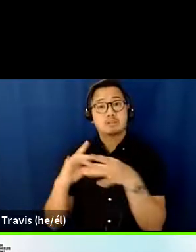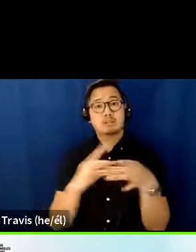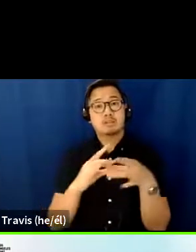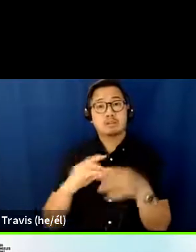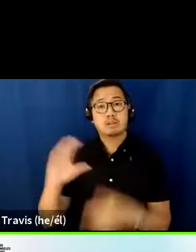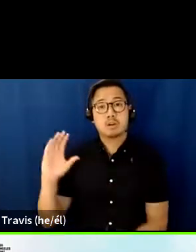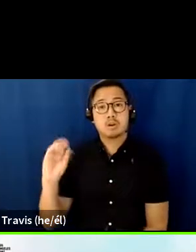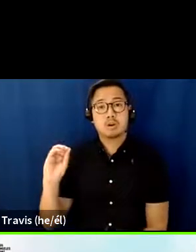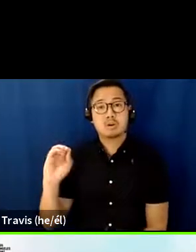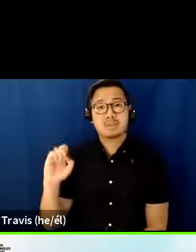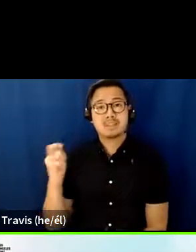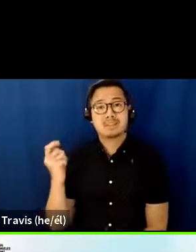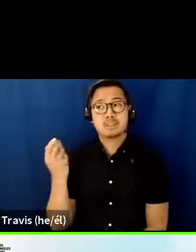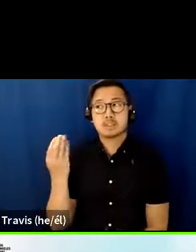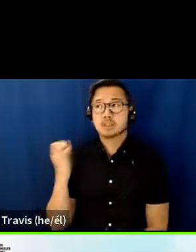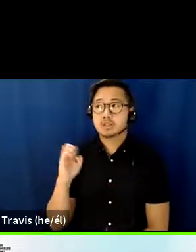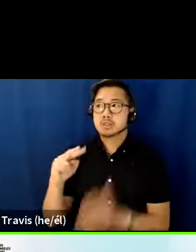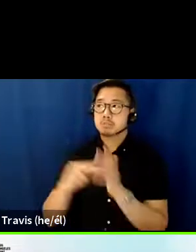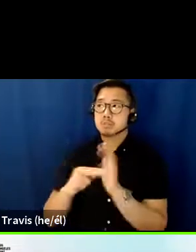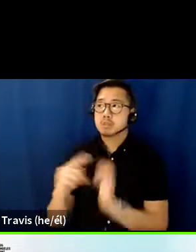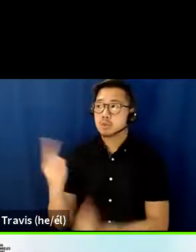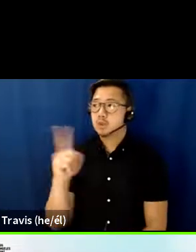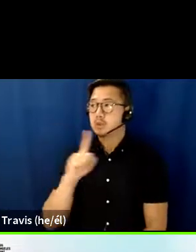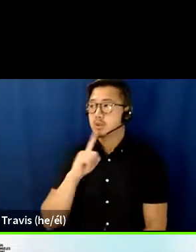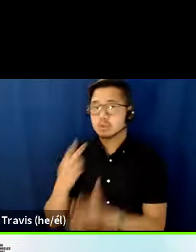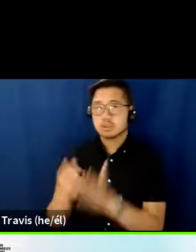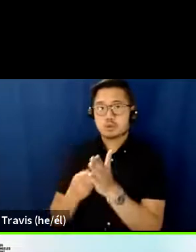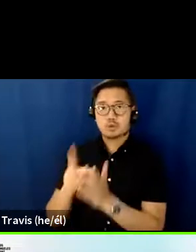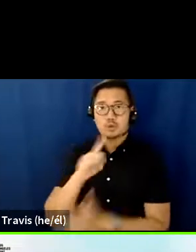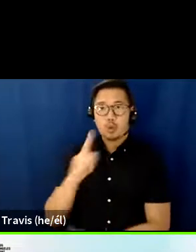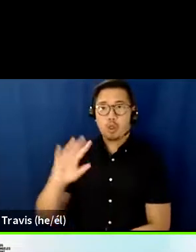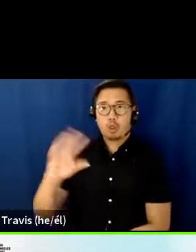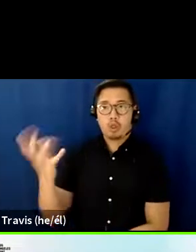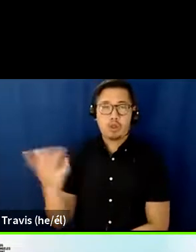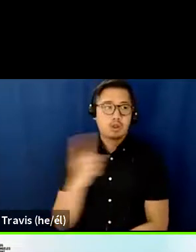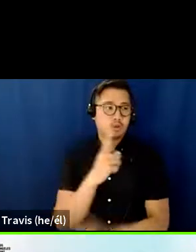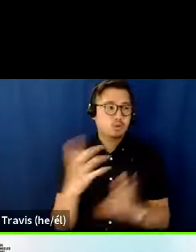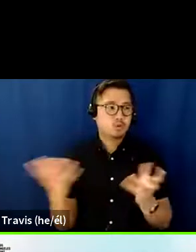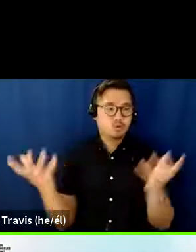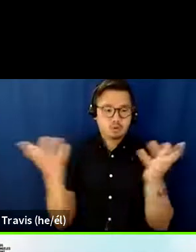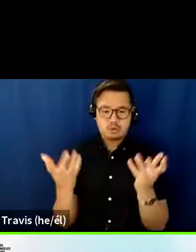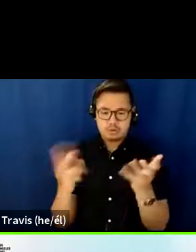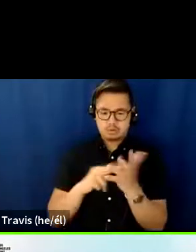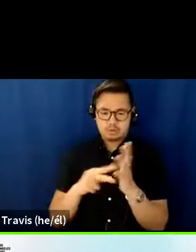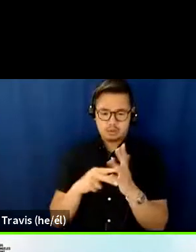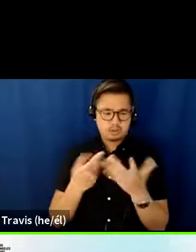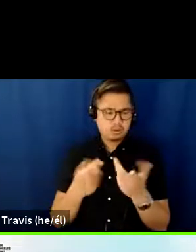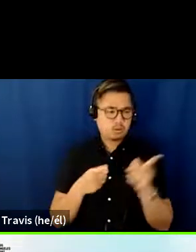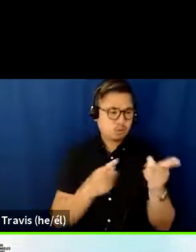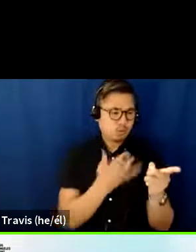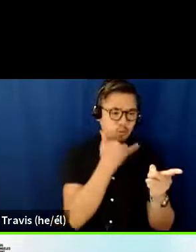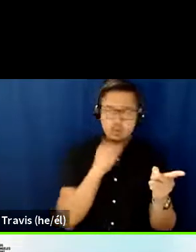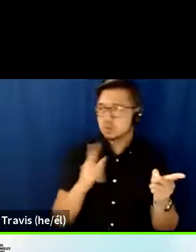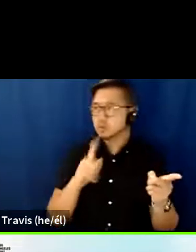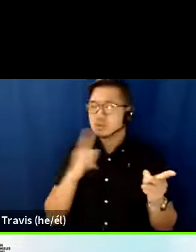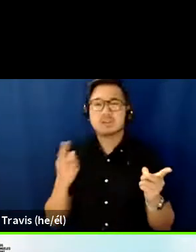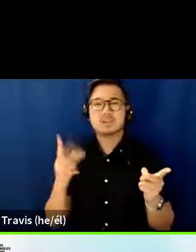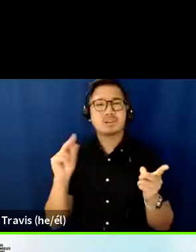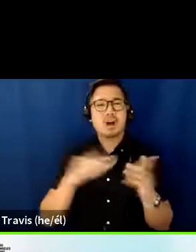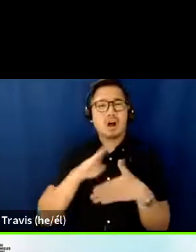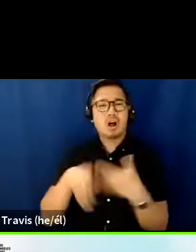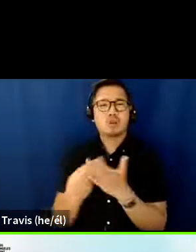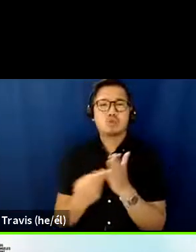one truth any less true than someone else's, but it already does. We already, these truths